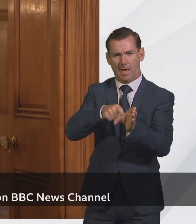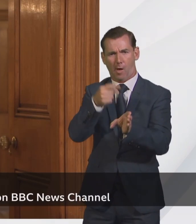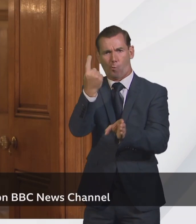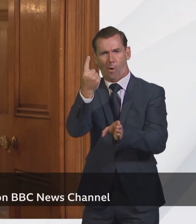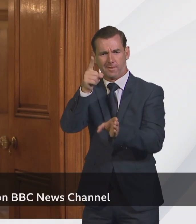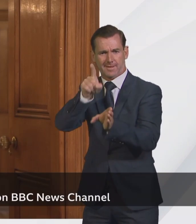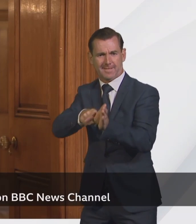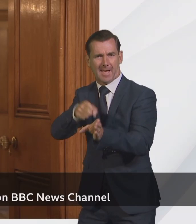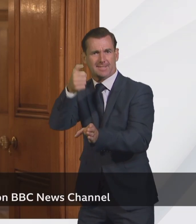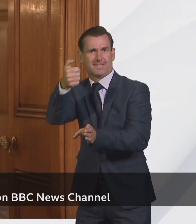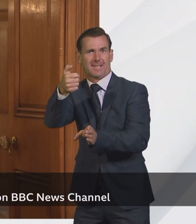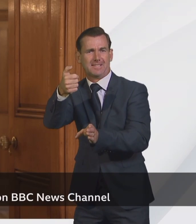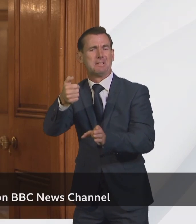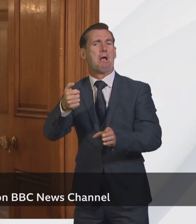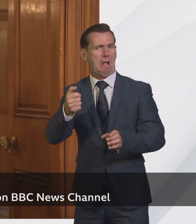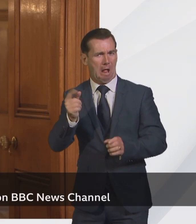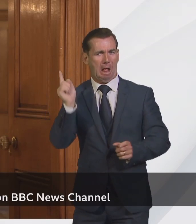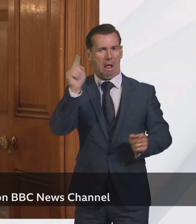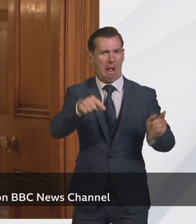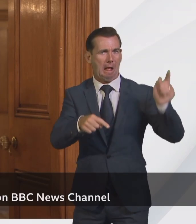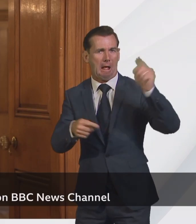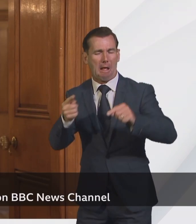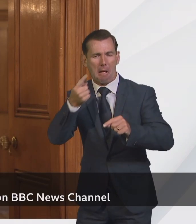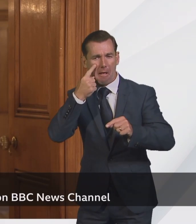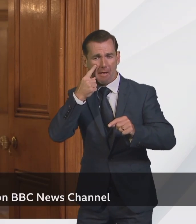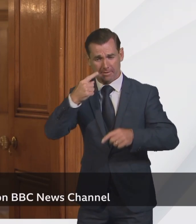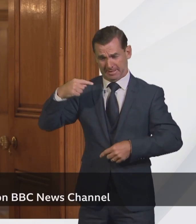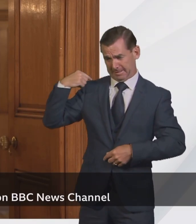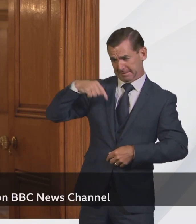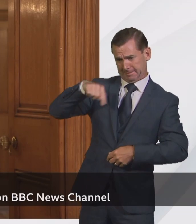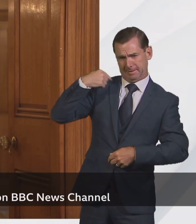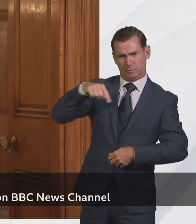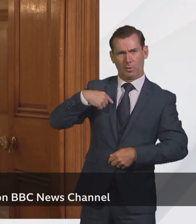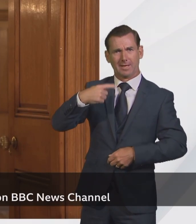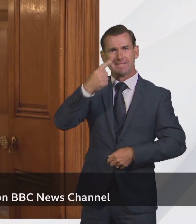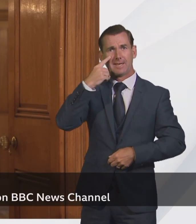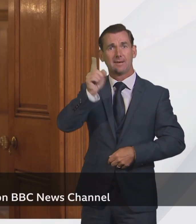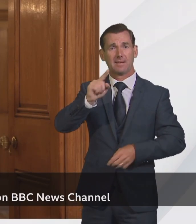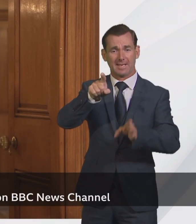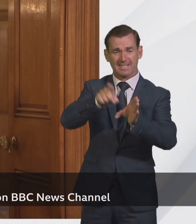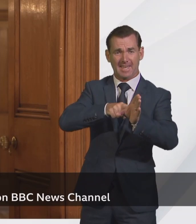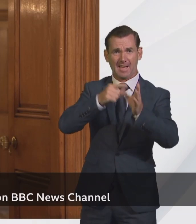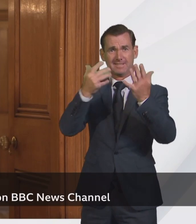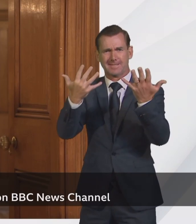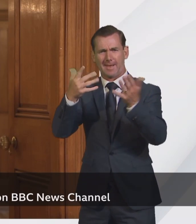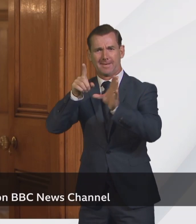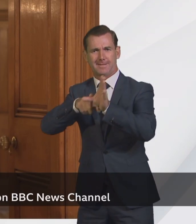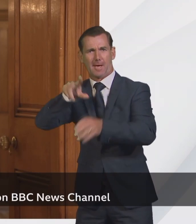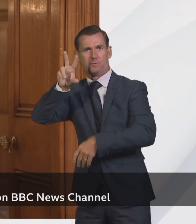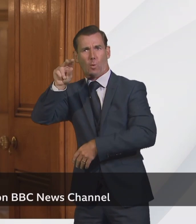of a phased and cautious return. And from this week, we started to see the return of Years 10 and